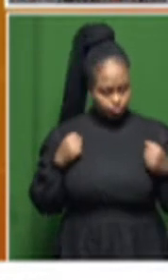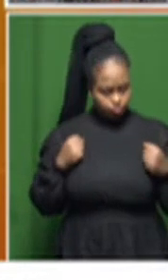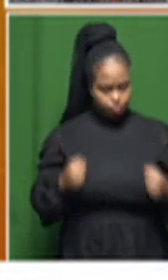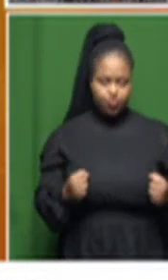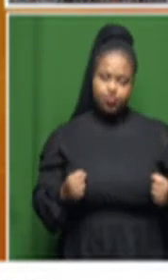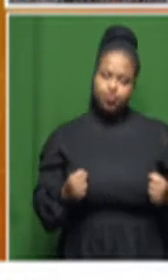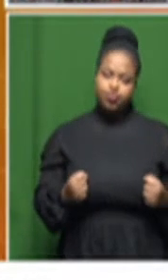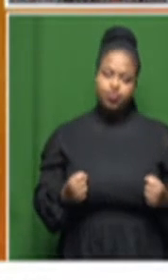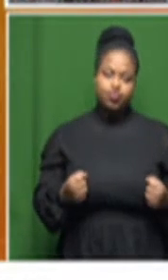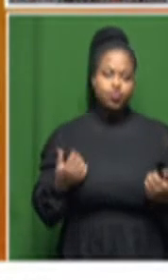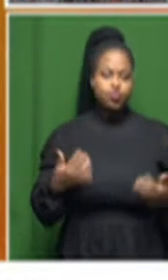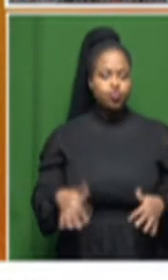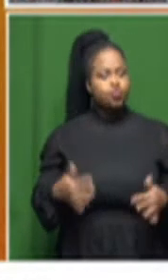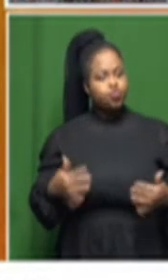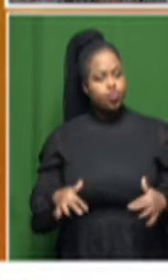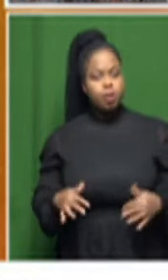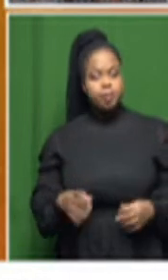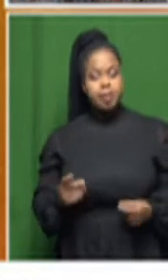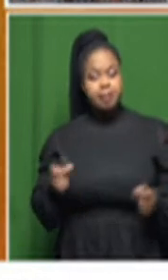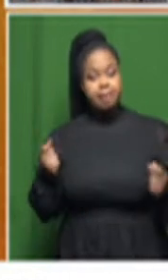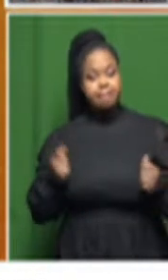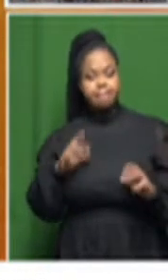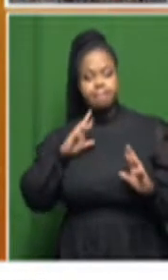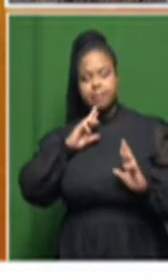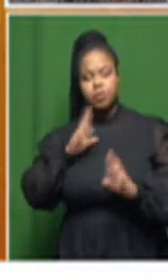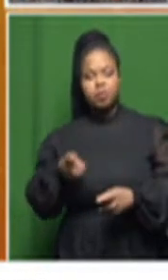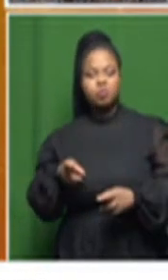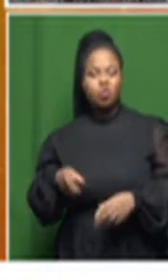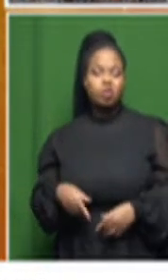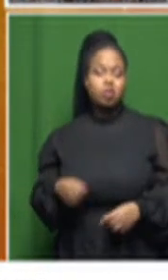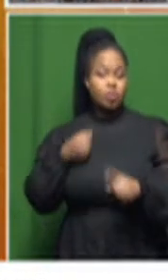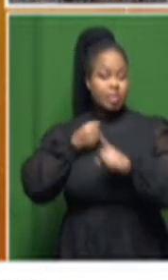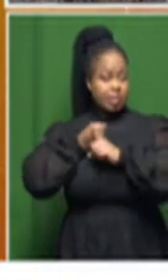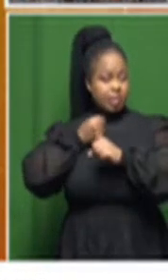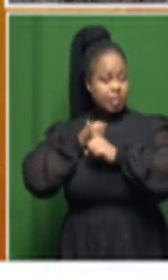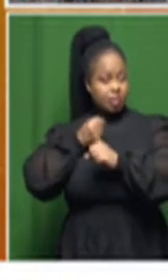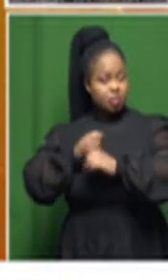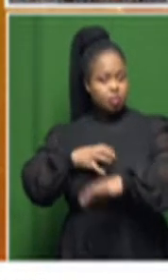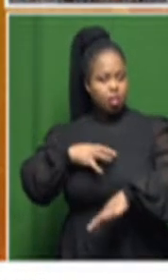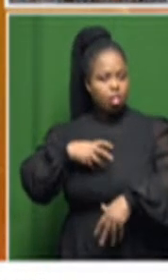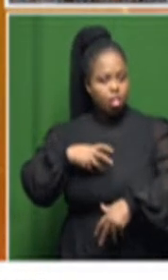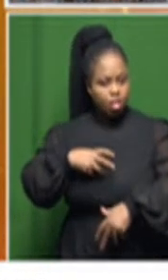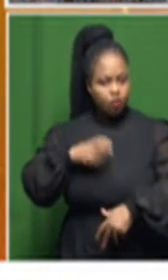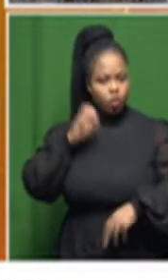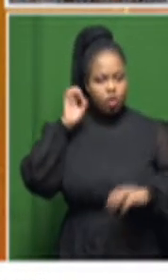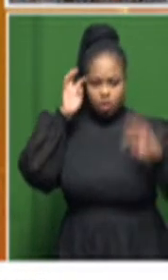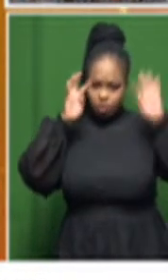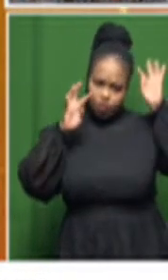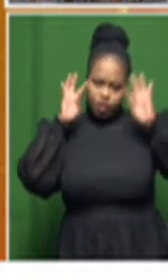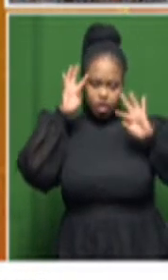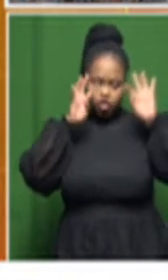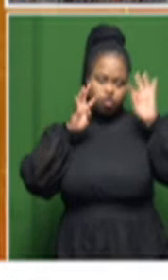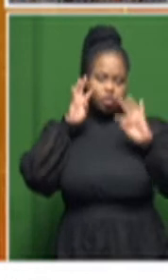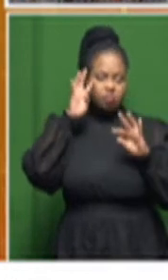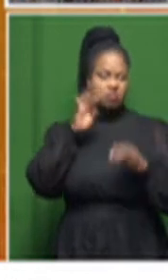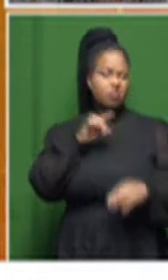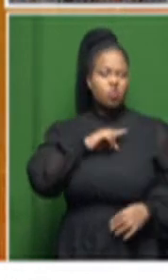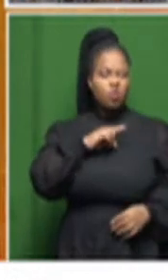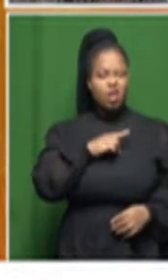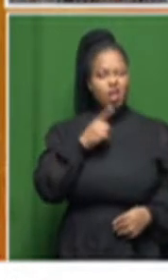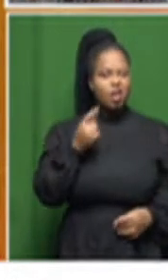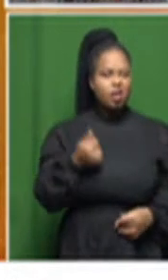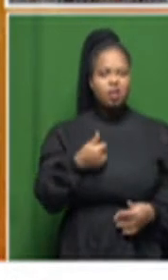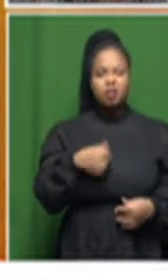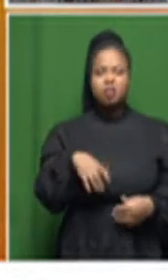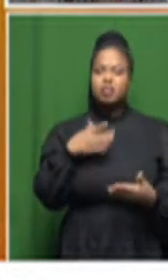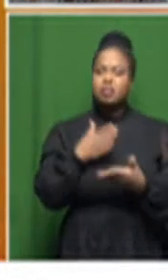on responding quickly, and we push adaptation and innovation. and we've had assistance